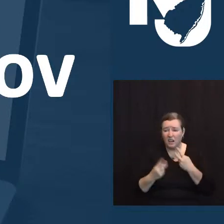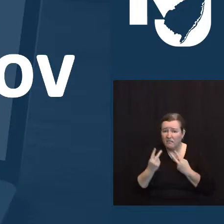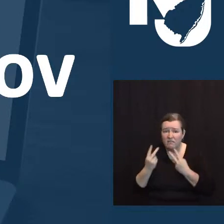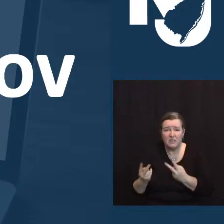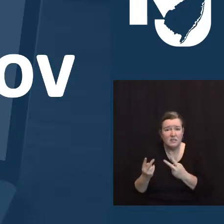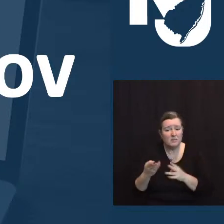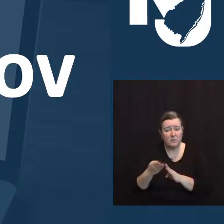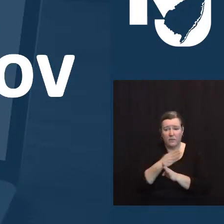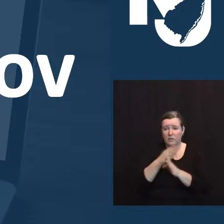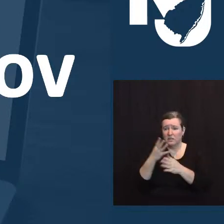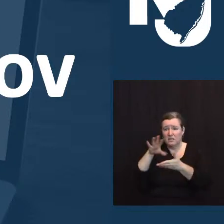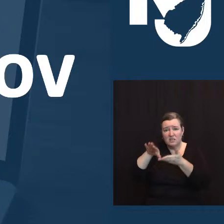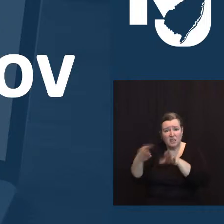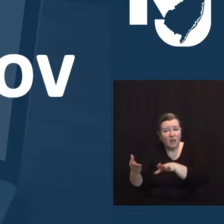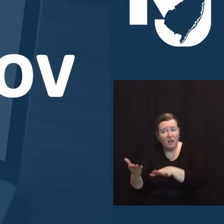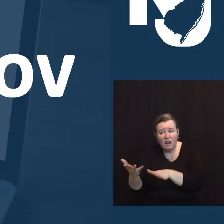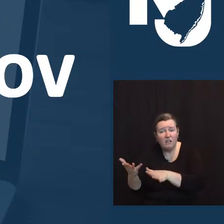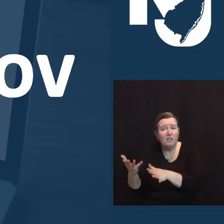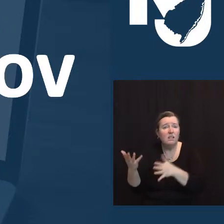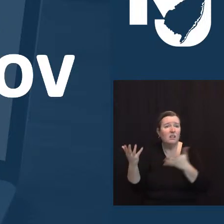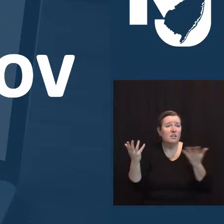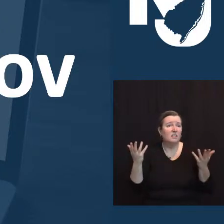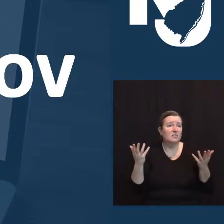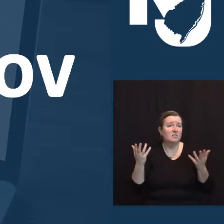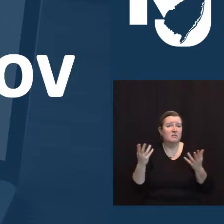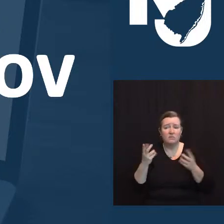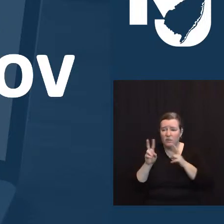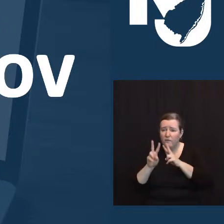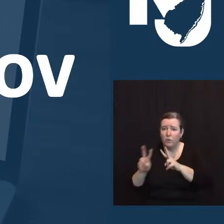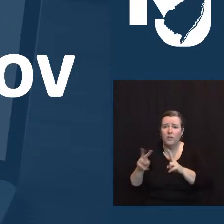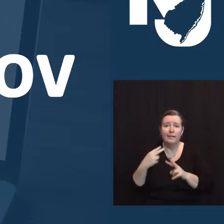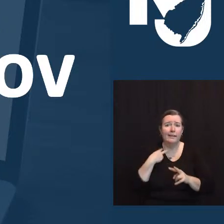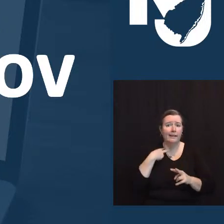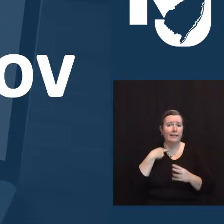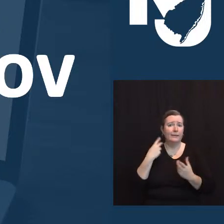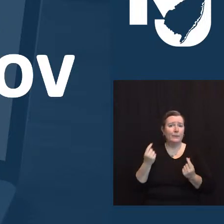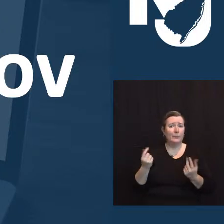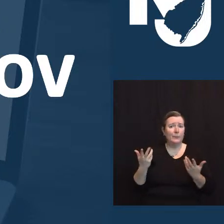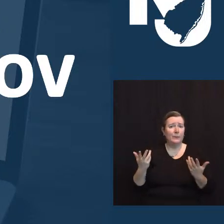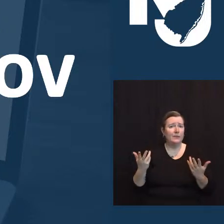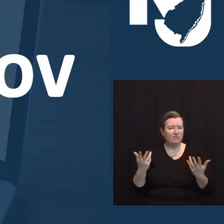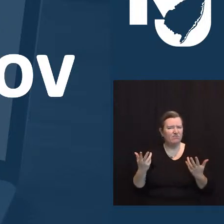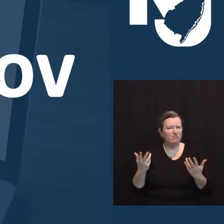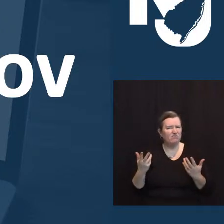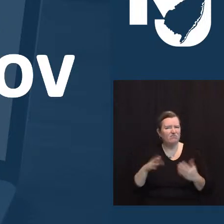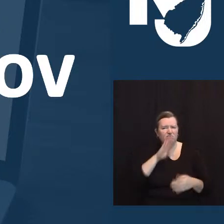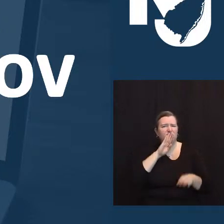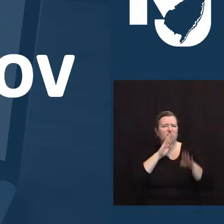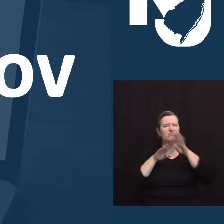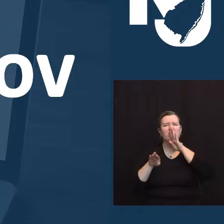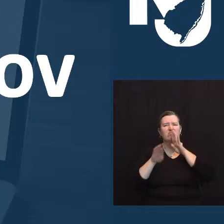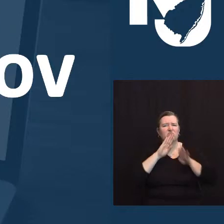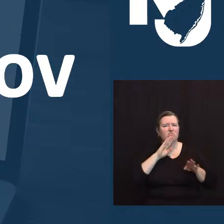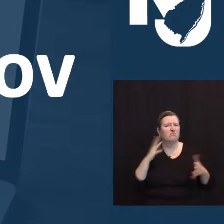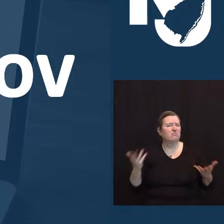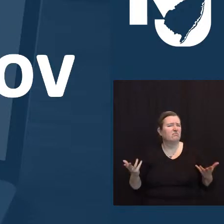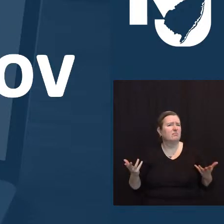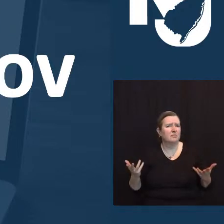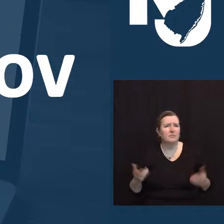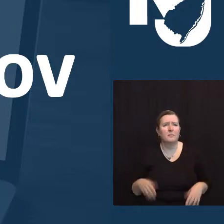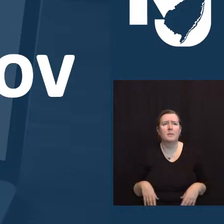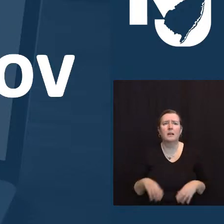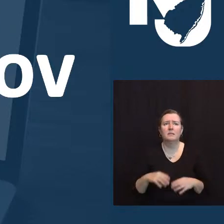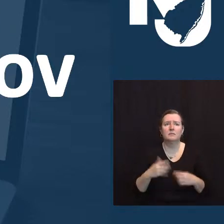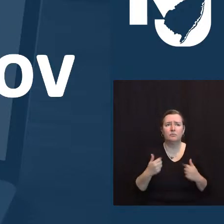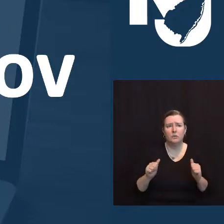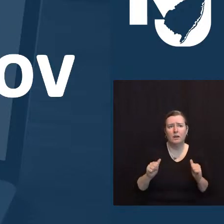then you couldn't give them a proper farewell and send-off. We have worked to protect against evictions for as long as